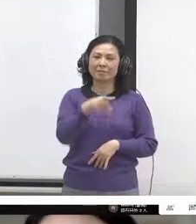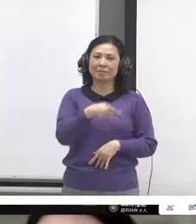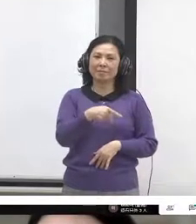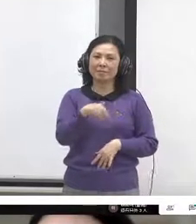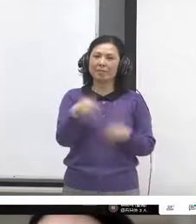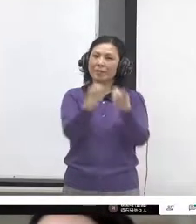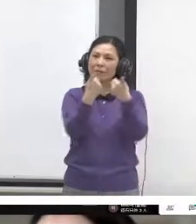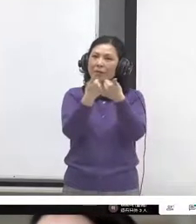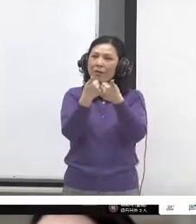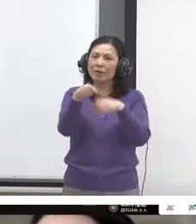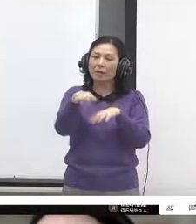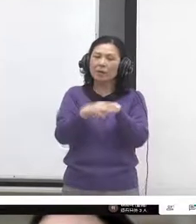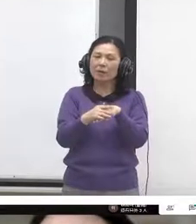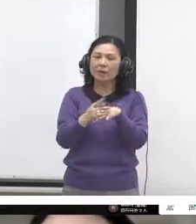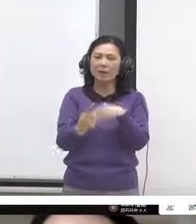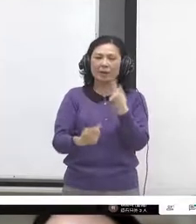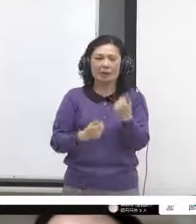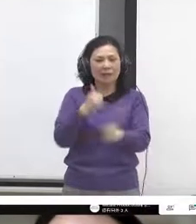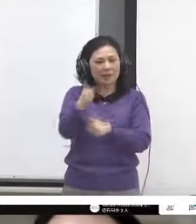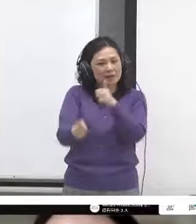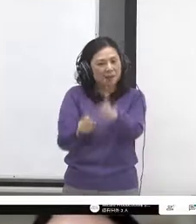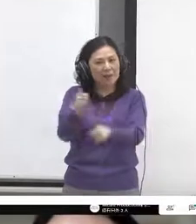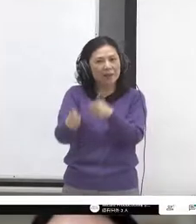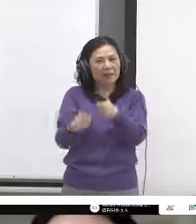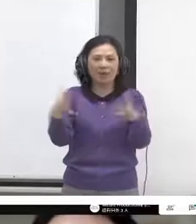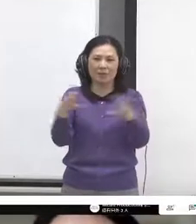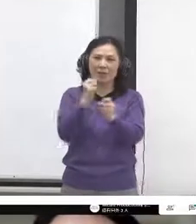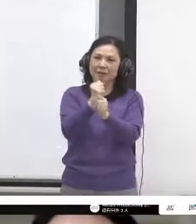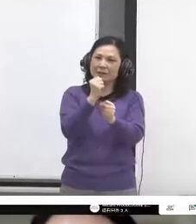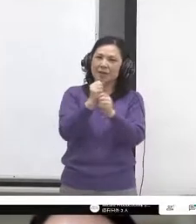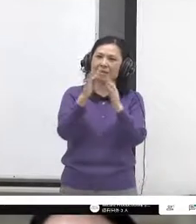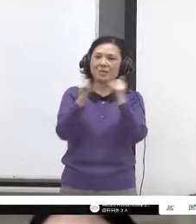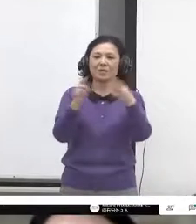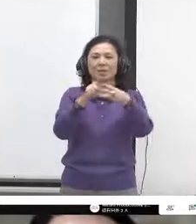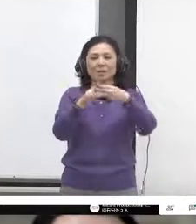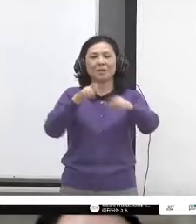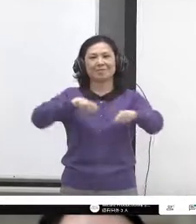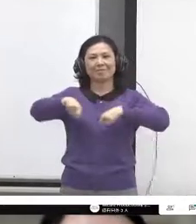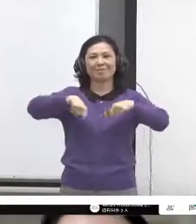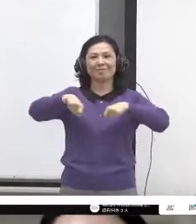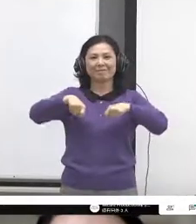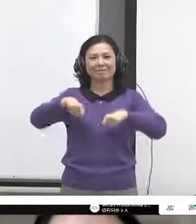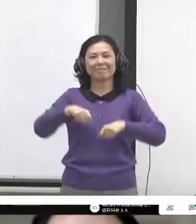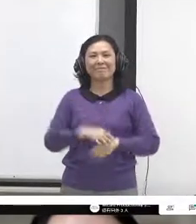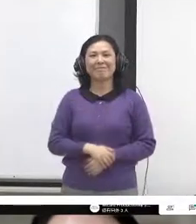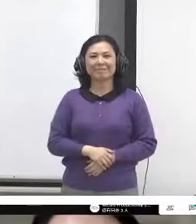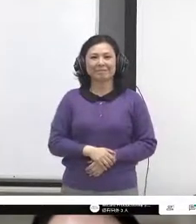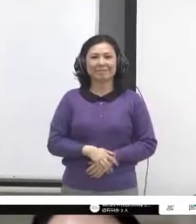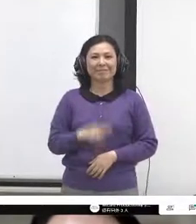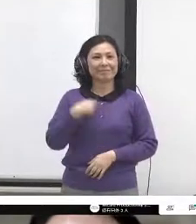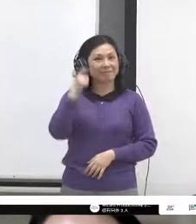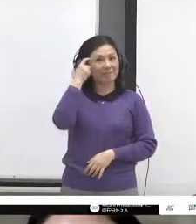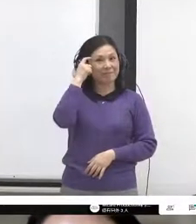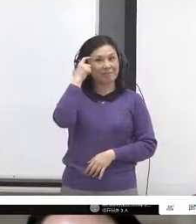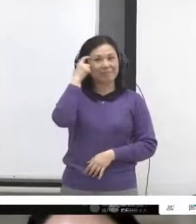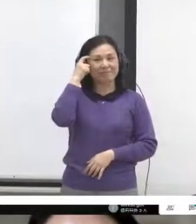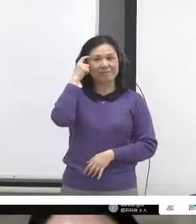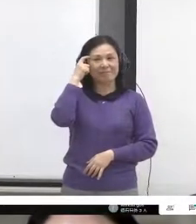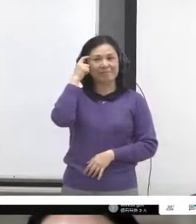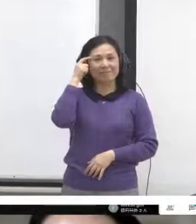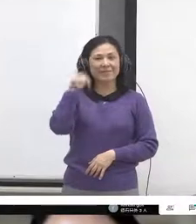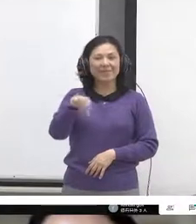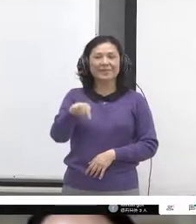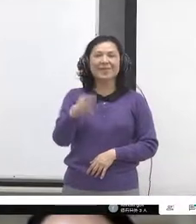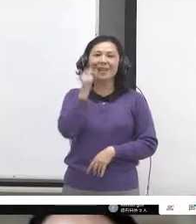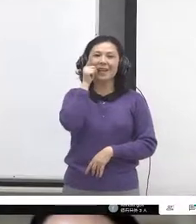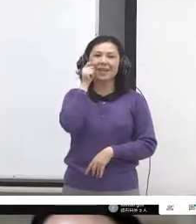and the fact-checking case. I pitched first in the Tainan FTO Midanap.